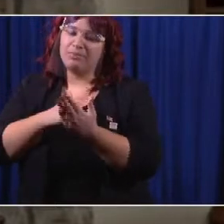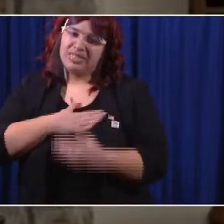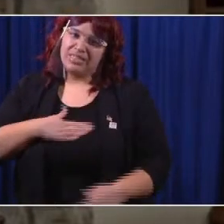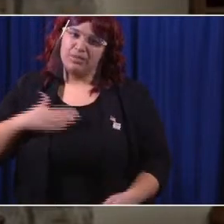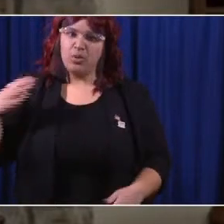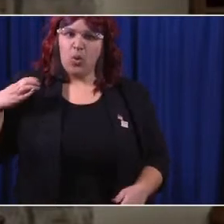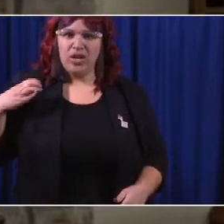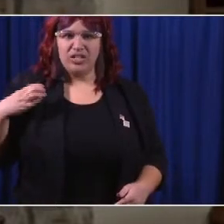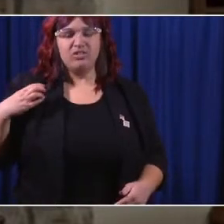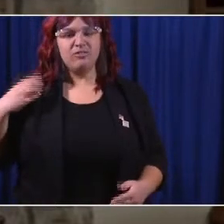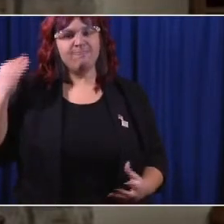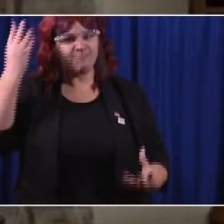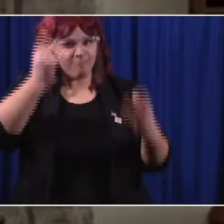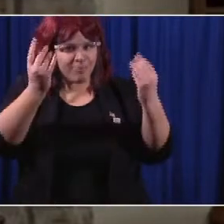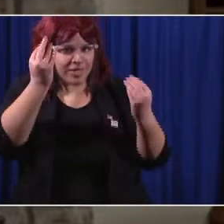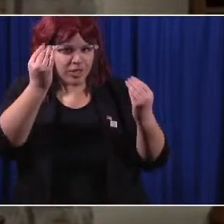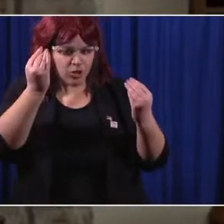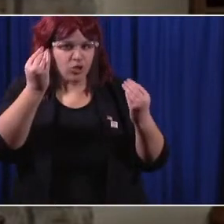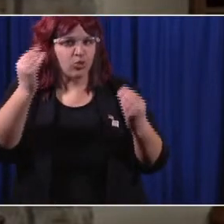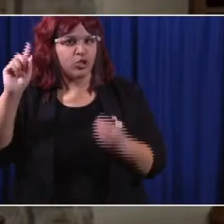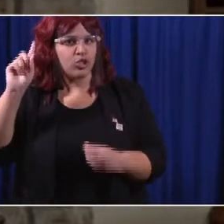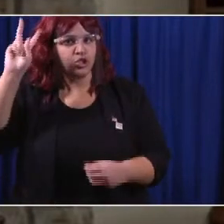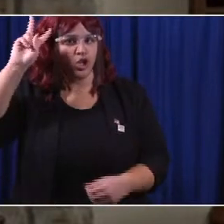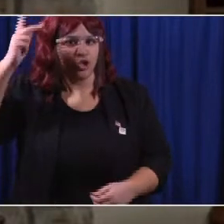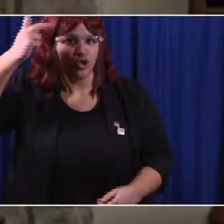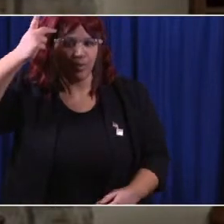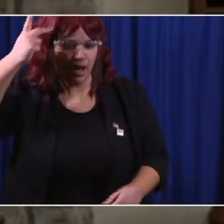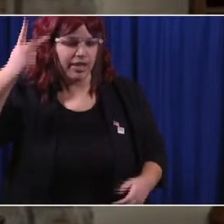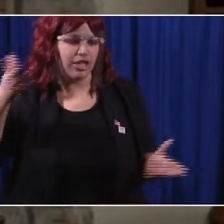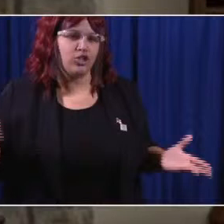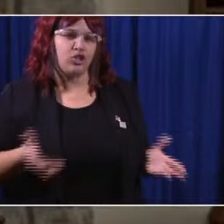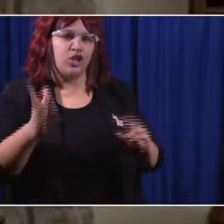hit to slow